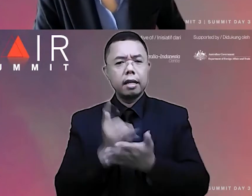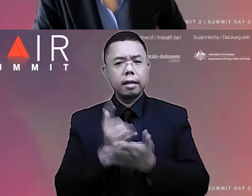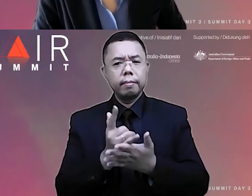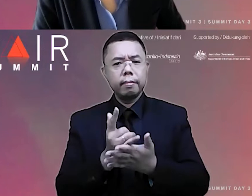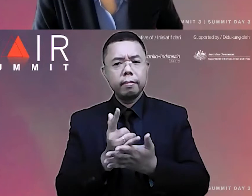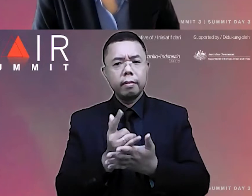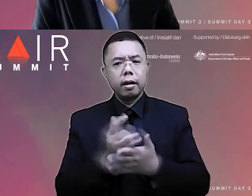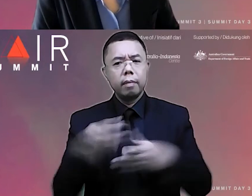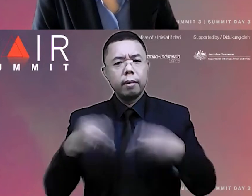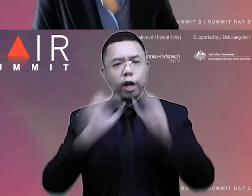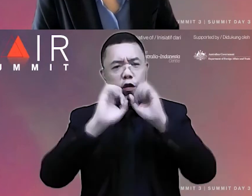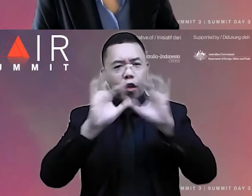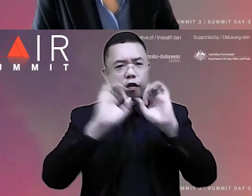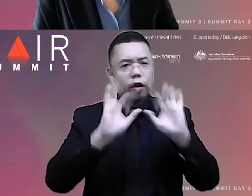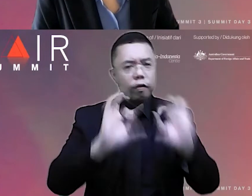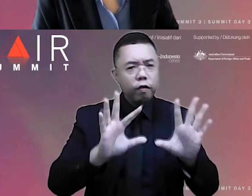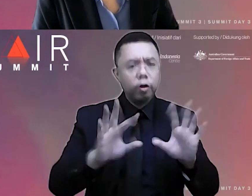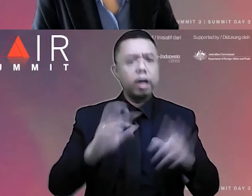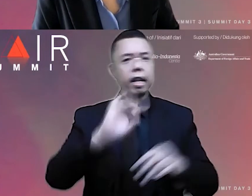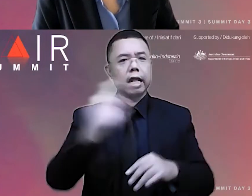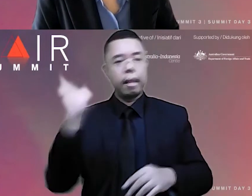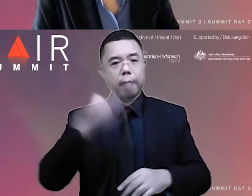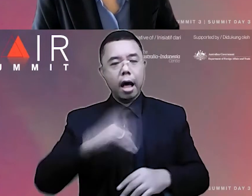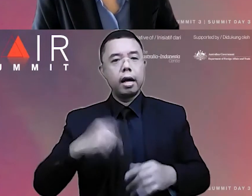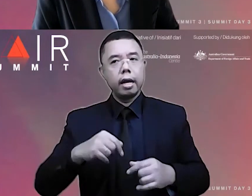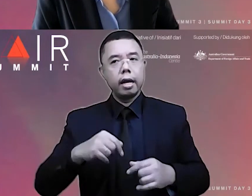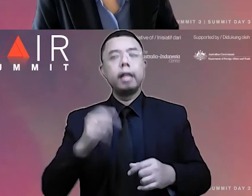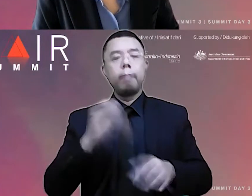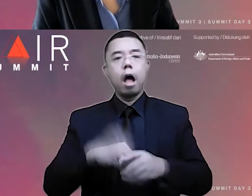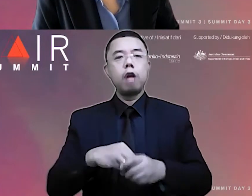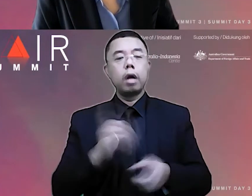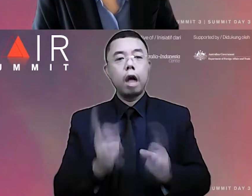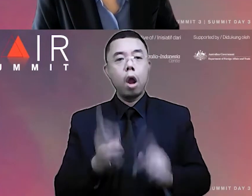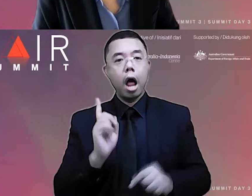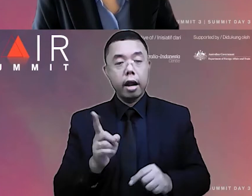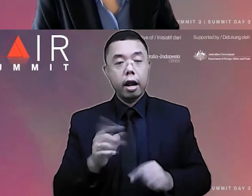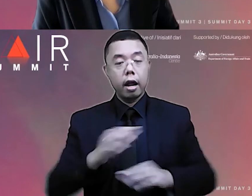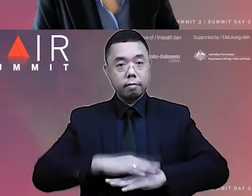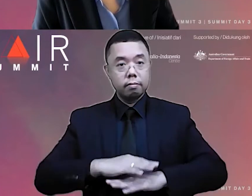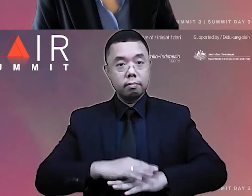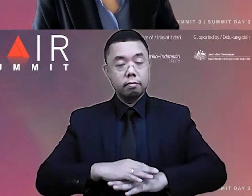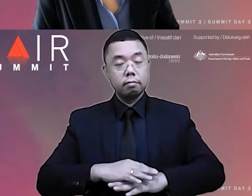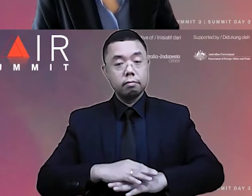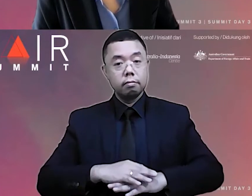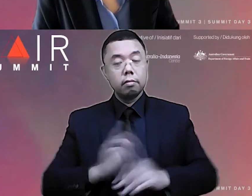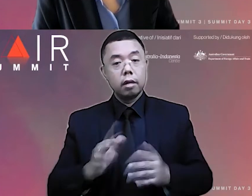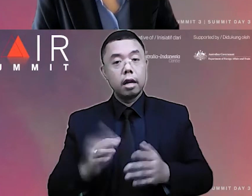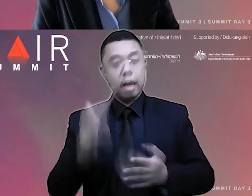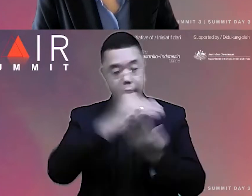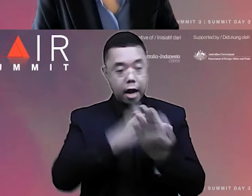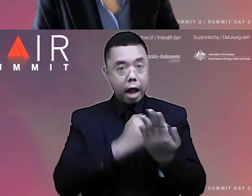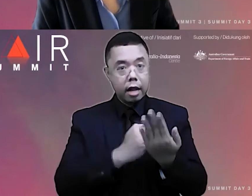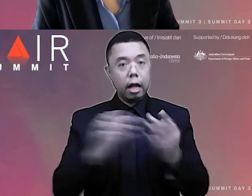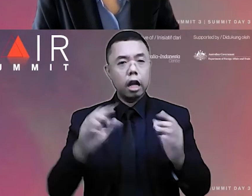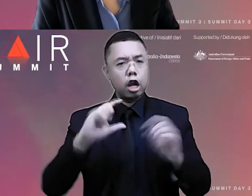have news, that is reliable, and data and stat that people actually can check and understand what's